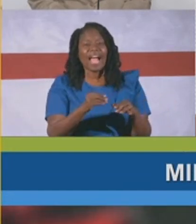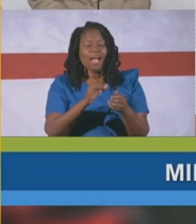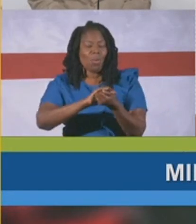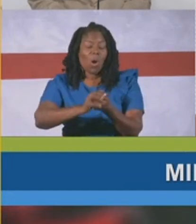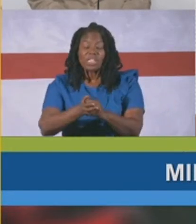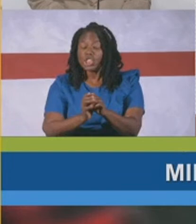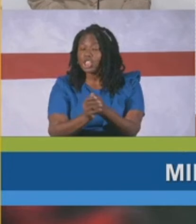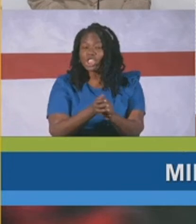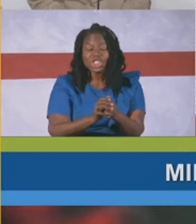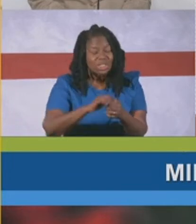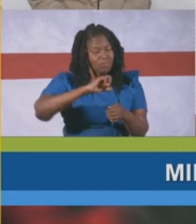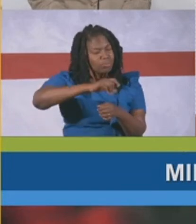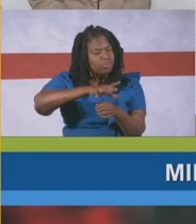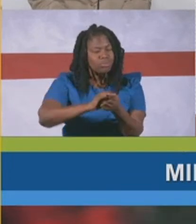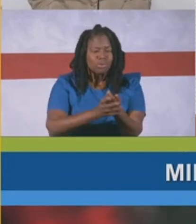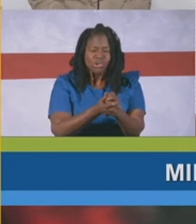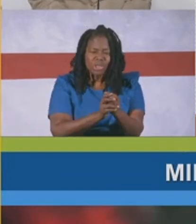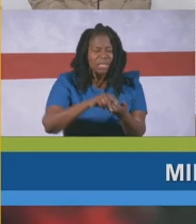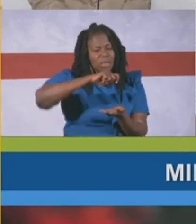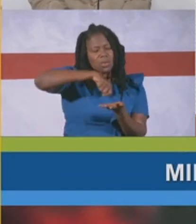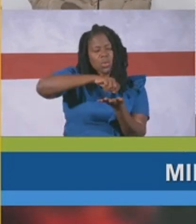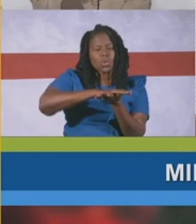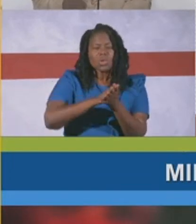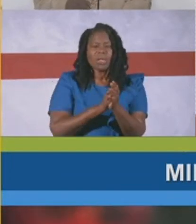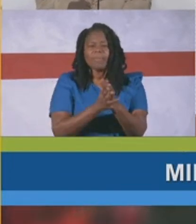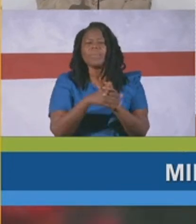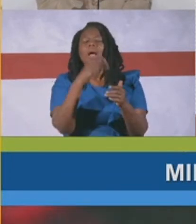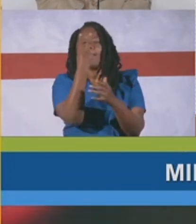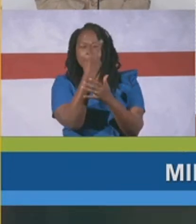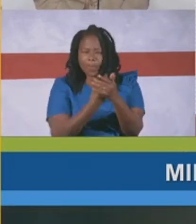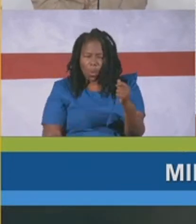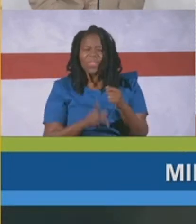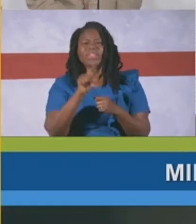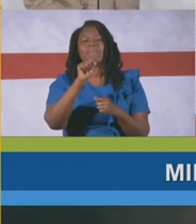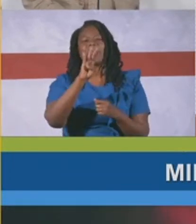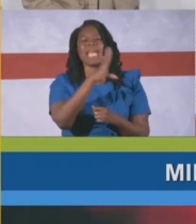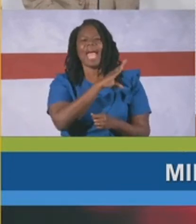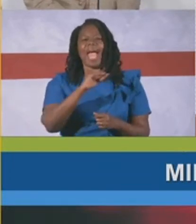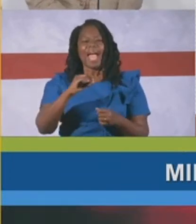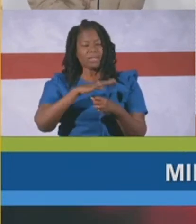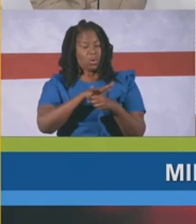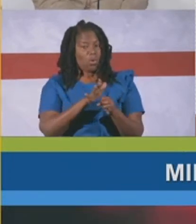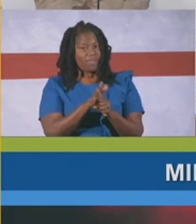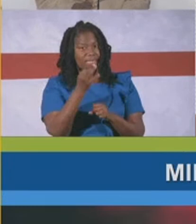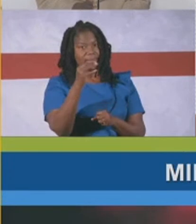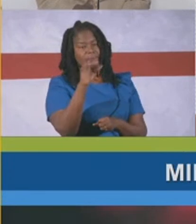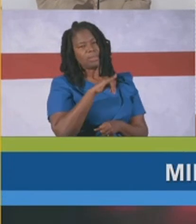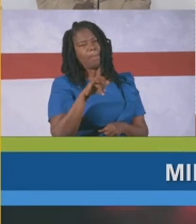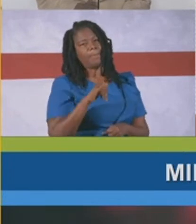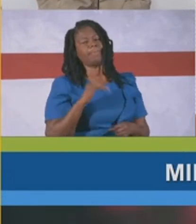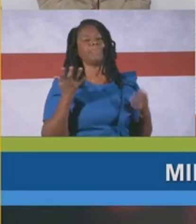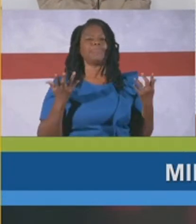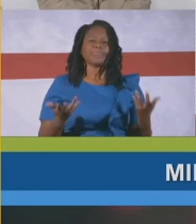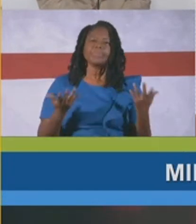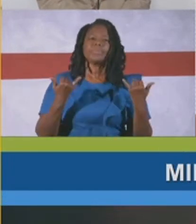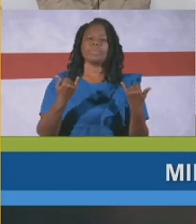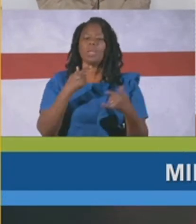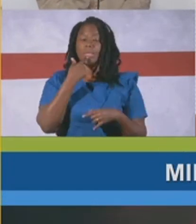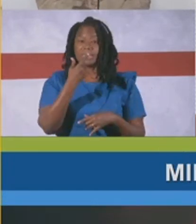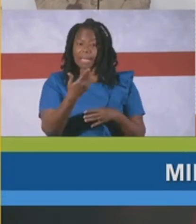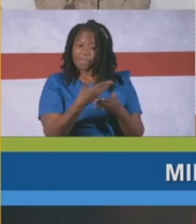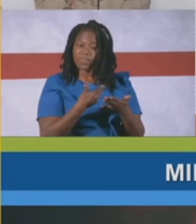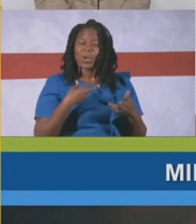TB and COVID-19. We have very effective drugs, that I said before, that can be used to cure